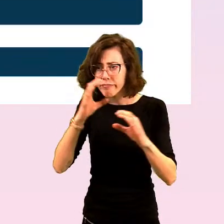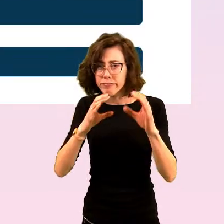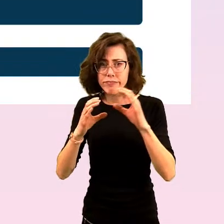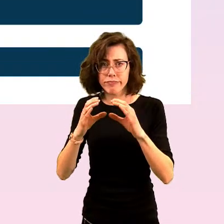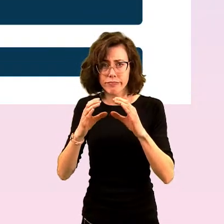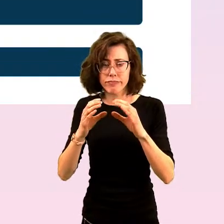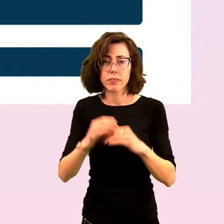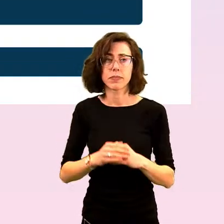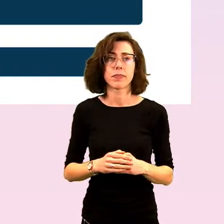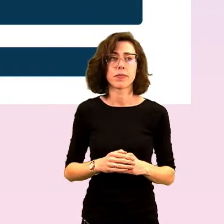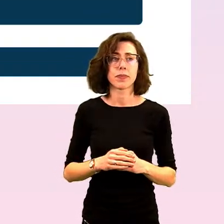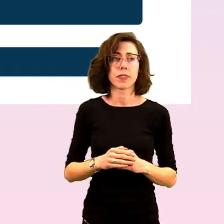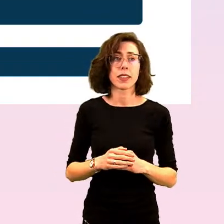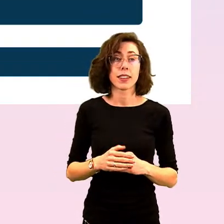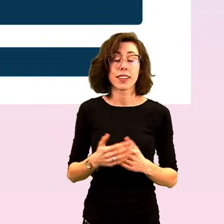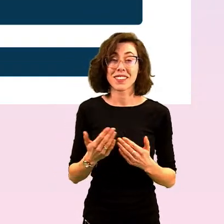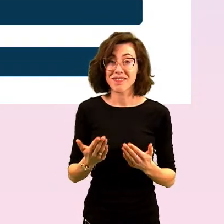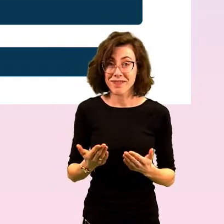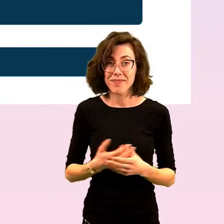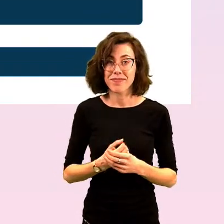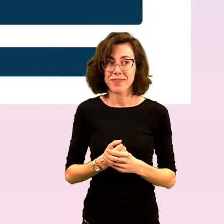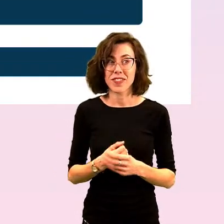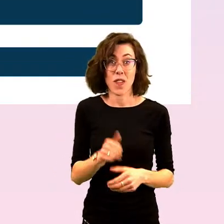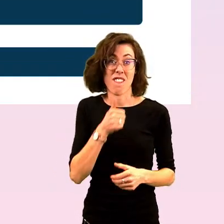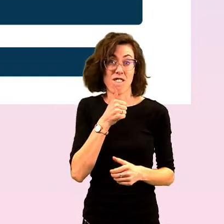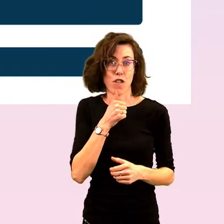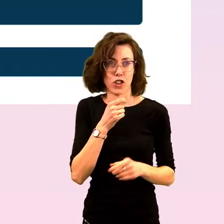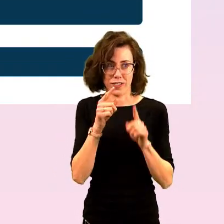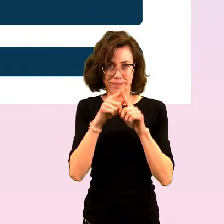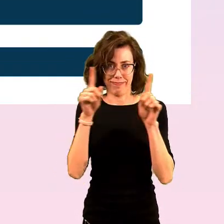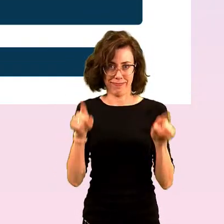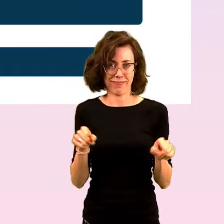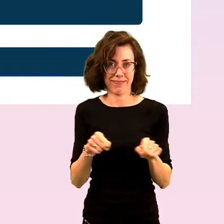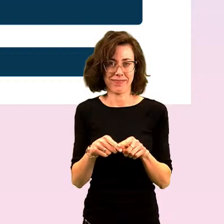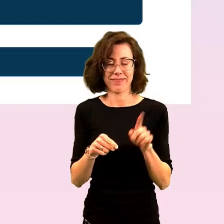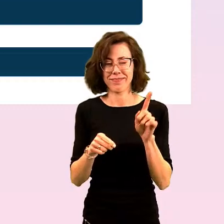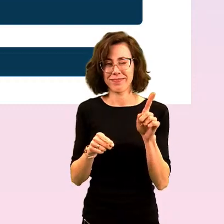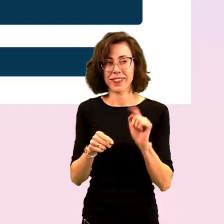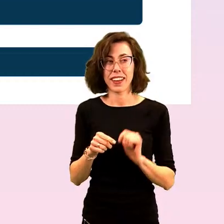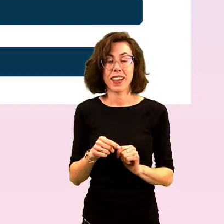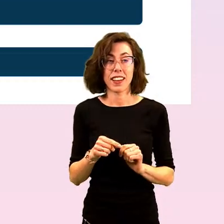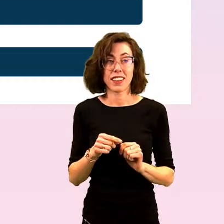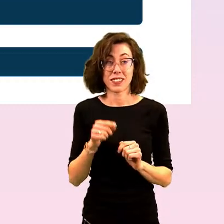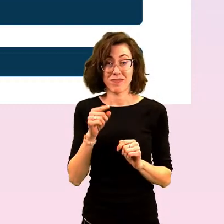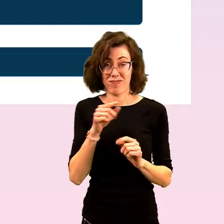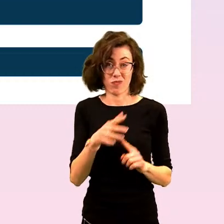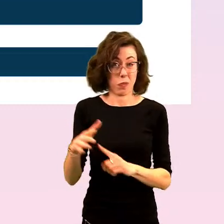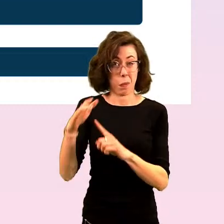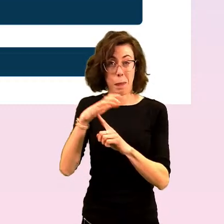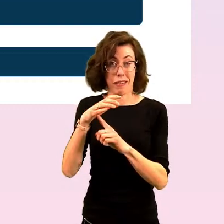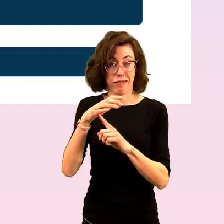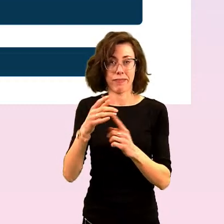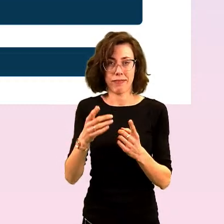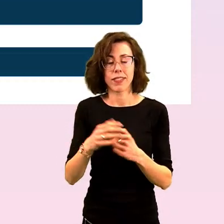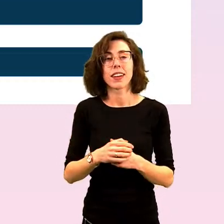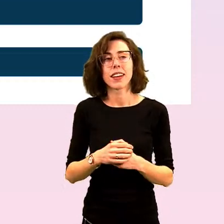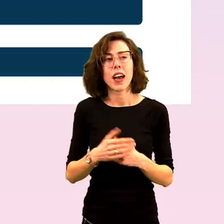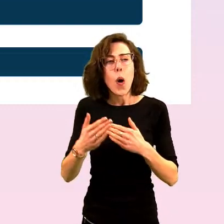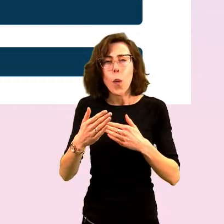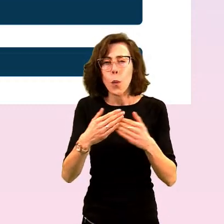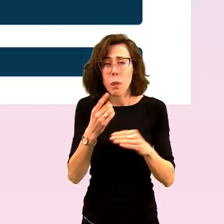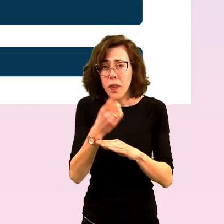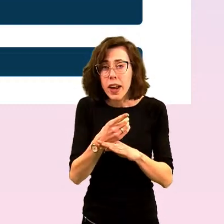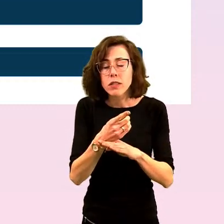I'm just going to bring you to the first slide, and this is basically the main event. So what we have here